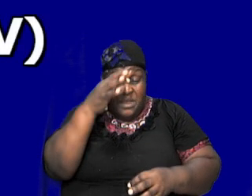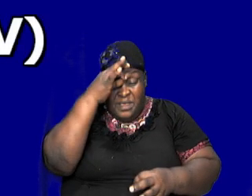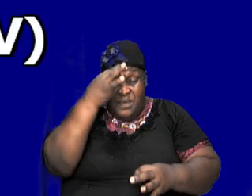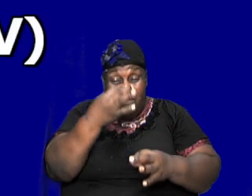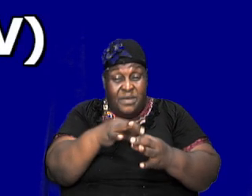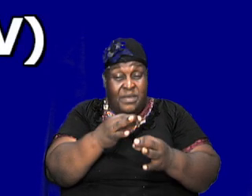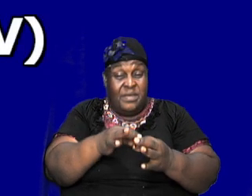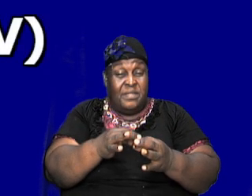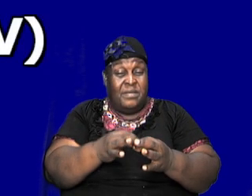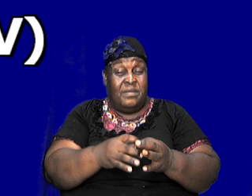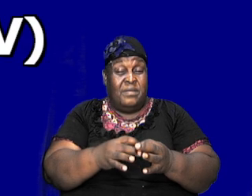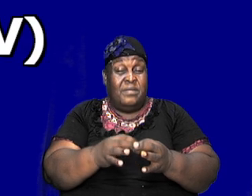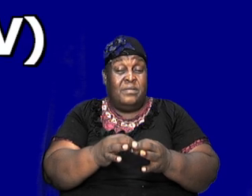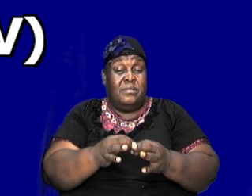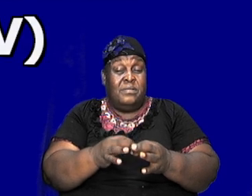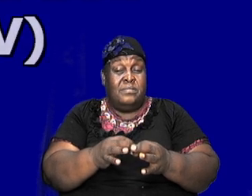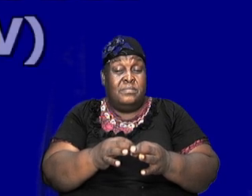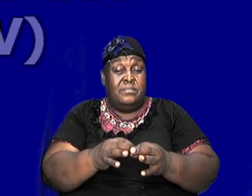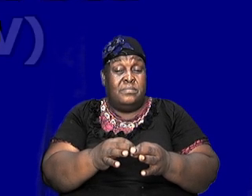thing, that's another point.